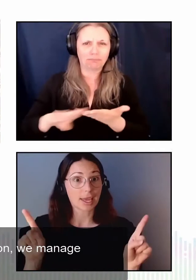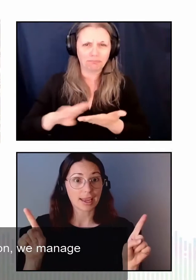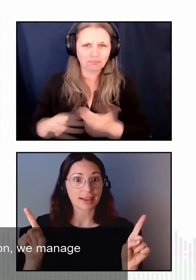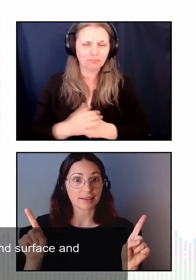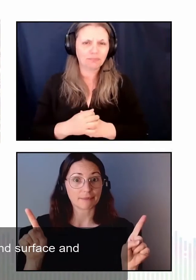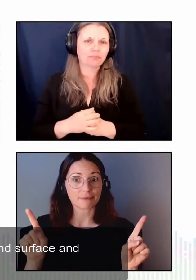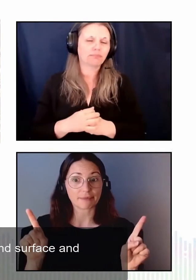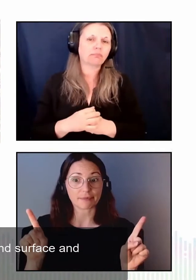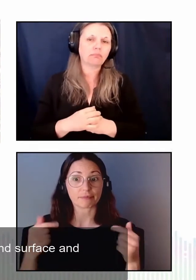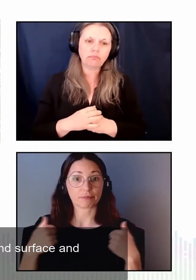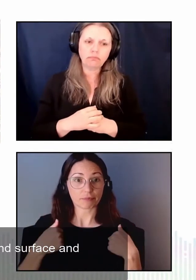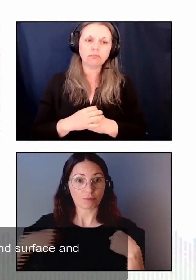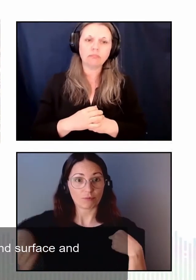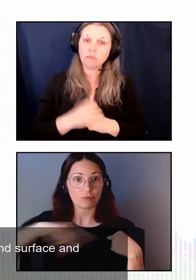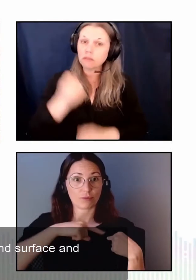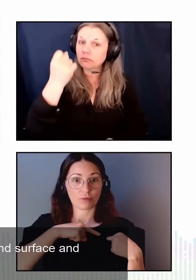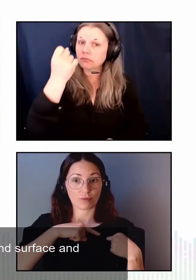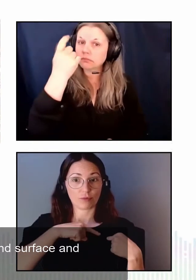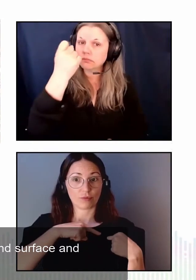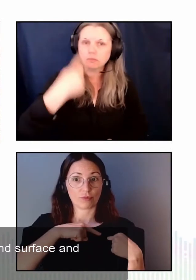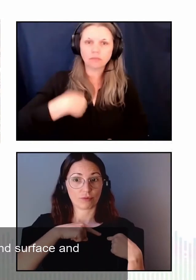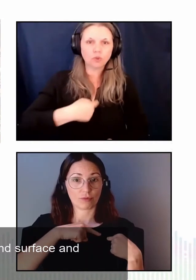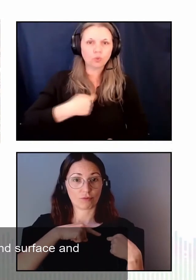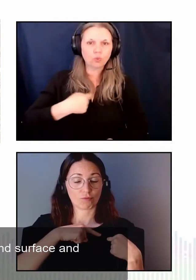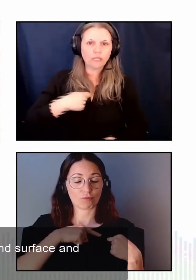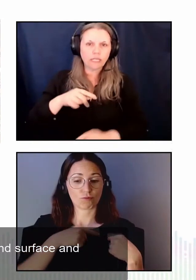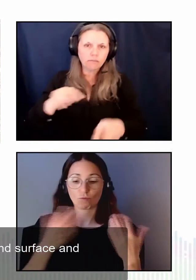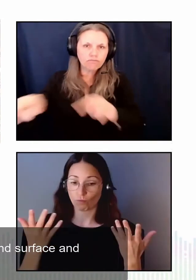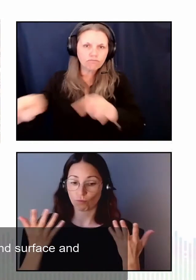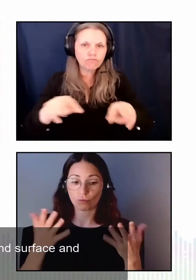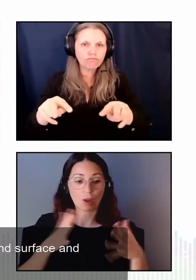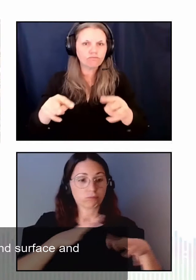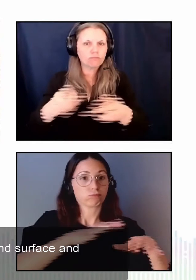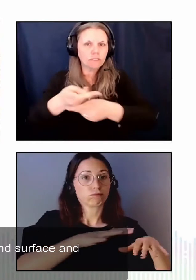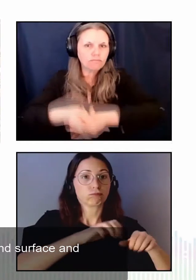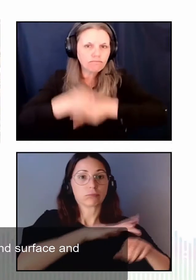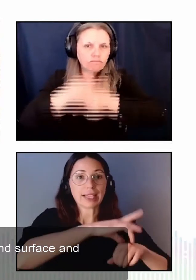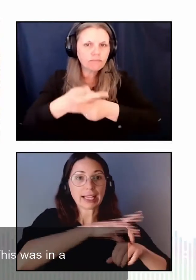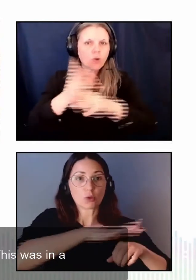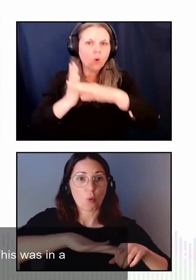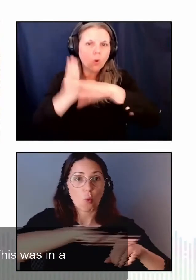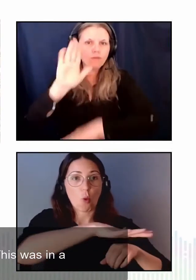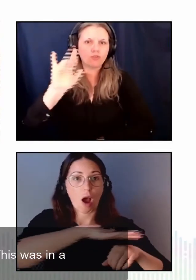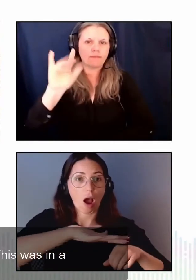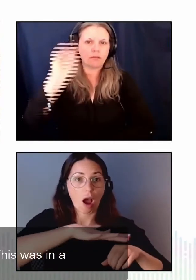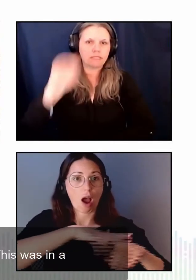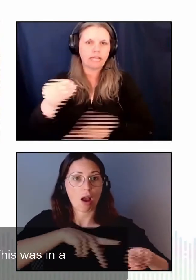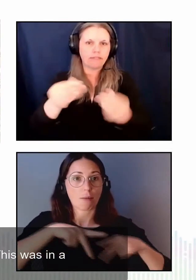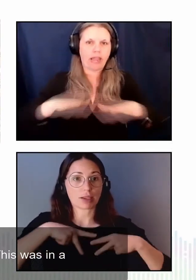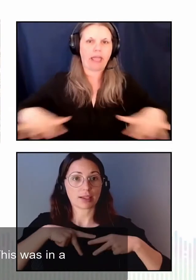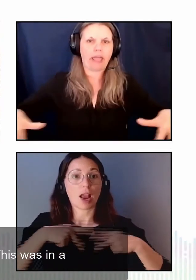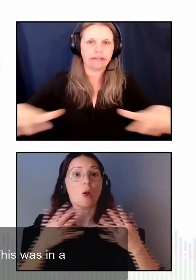we managed to hold tenure over 25% of the world's land surface and support about 80% of the